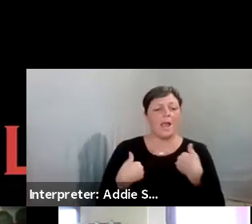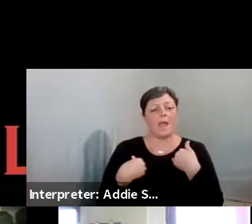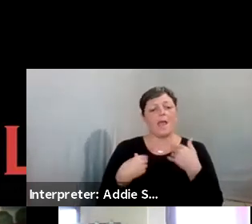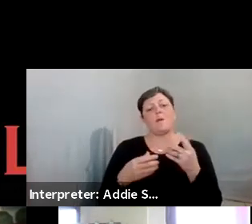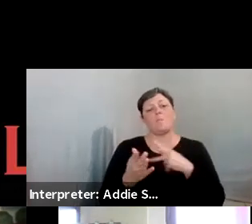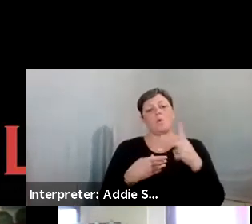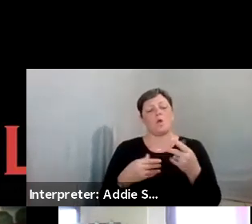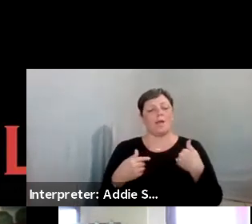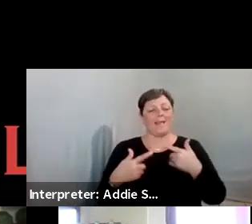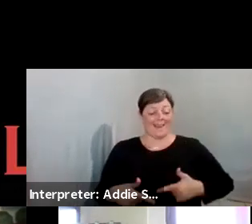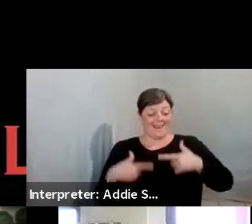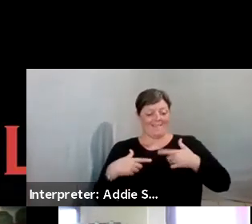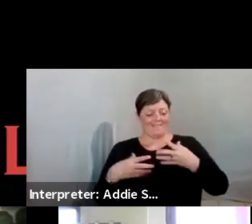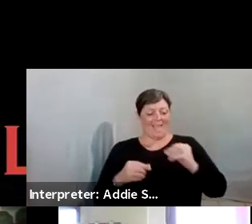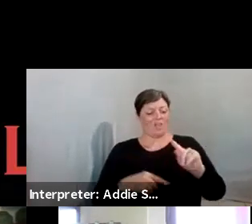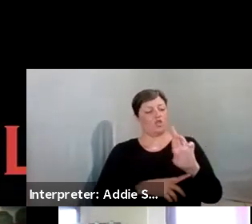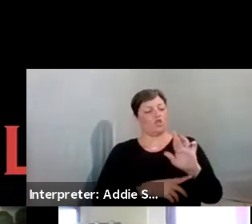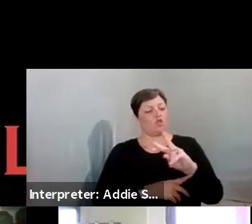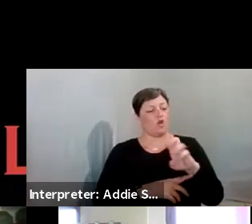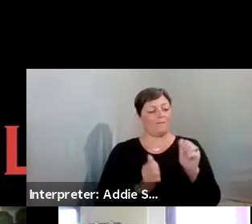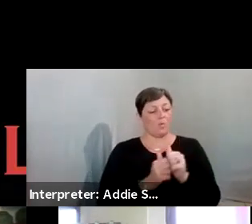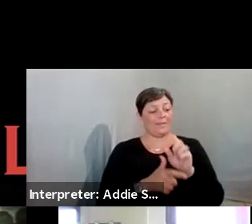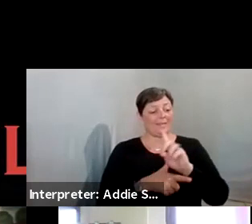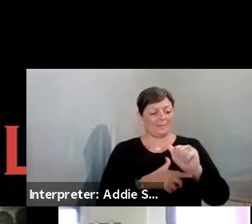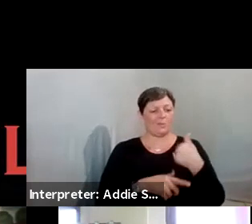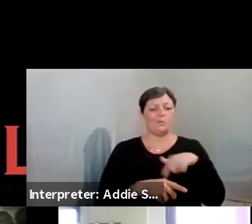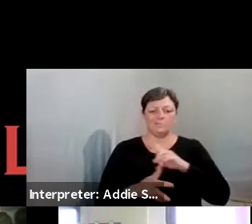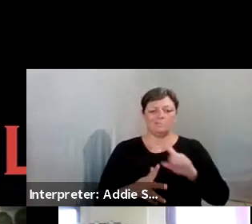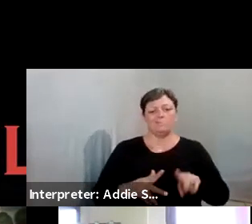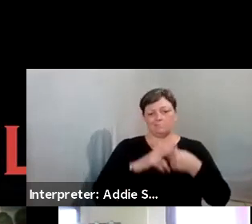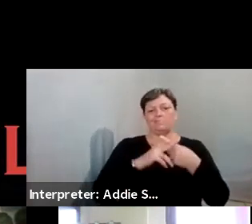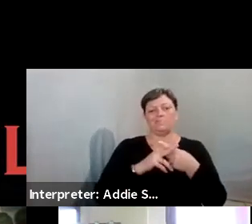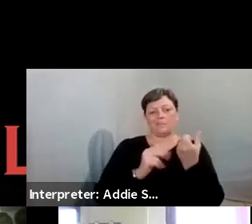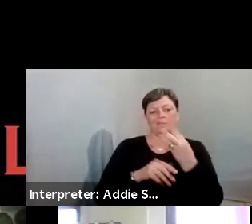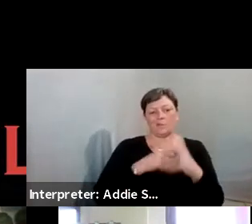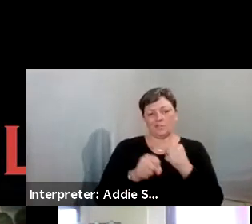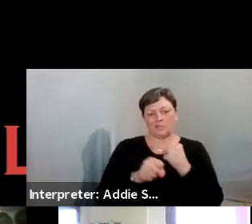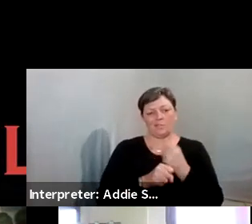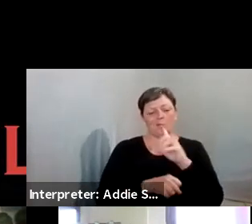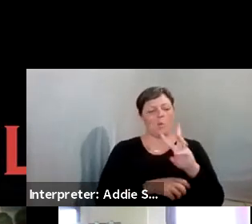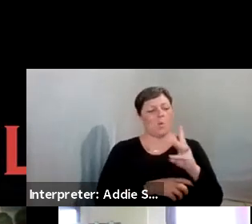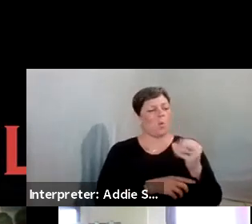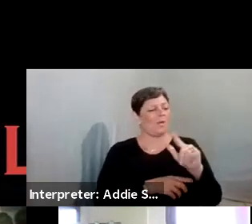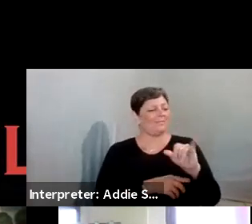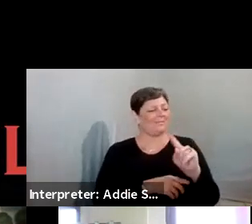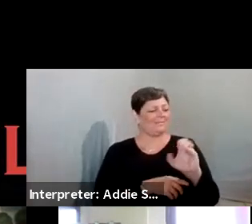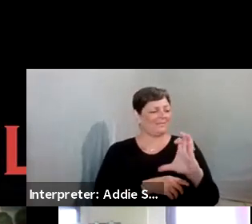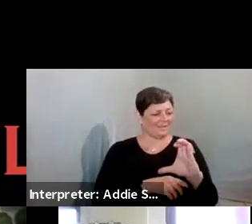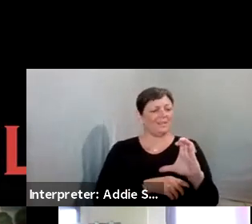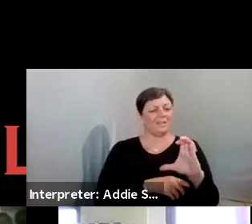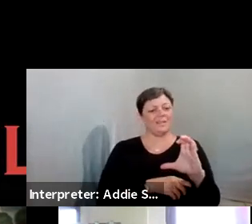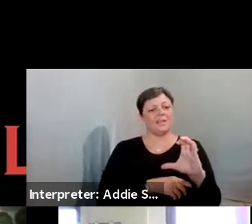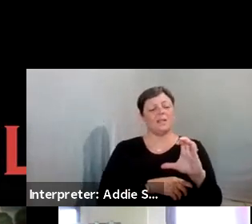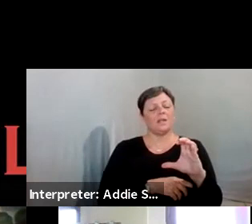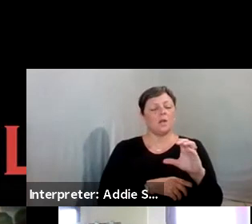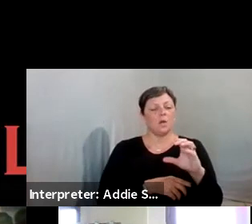Thrive with a Disability. And we actually had started that a few years ago as a holistic wellness program. But that's one of the